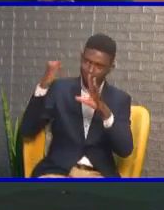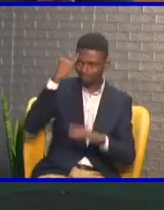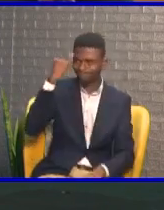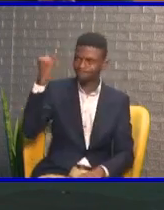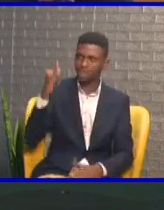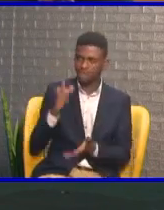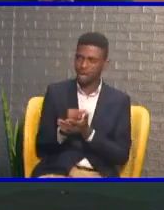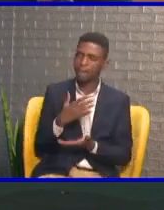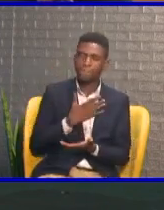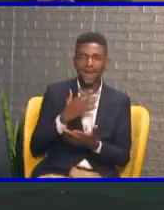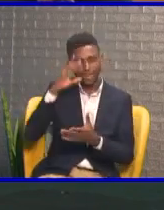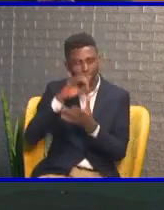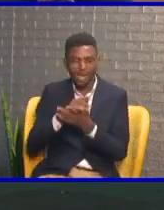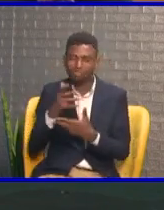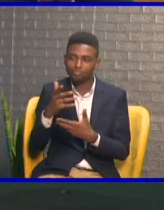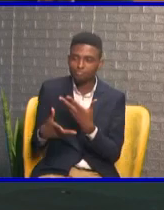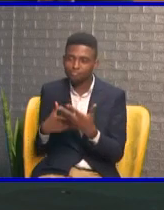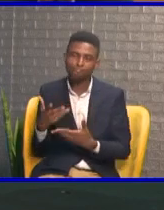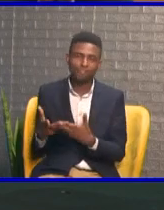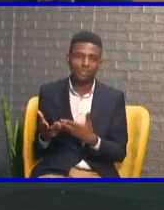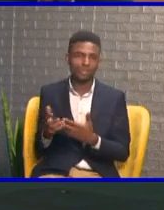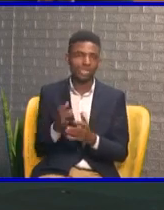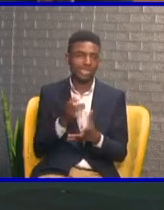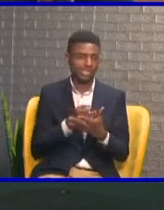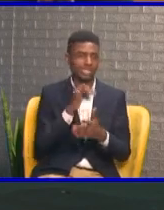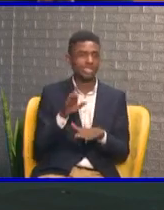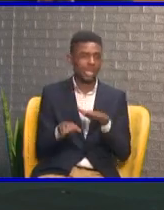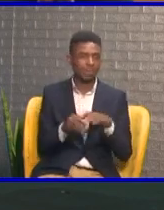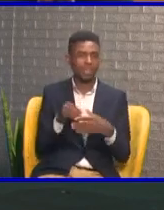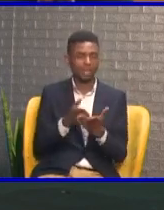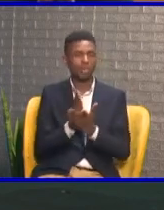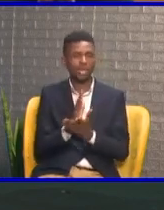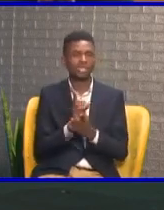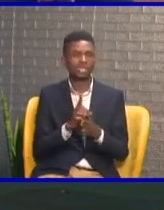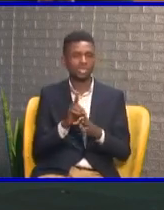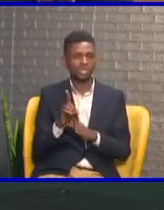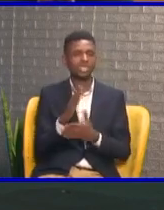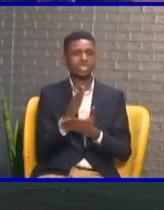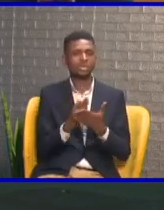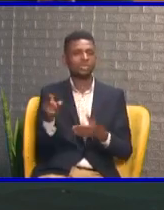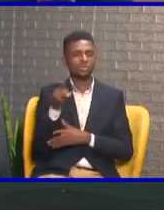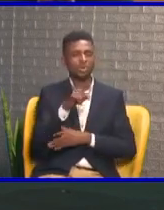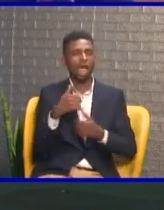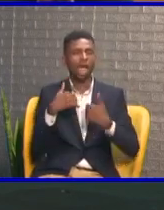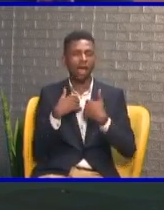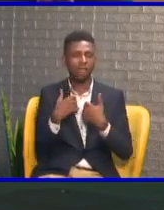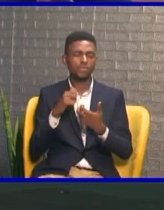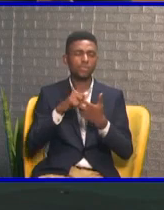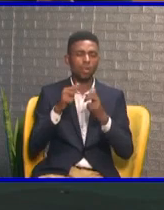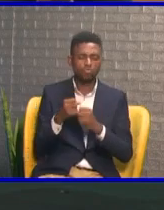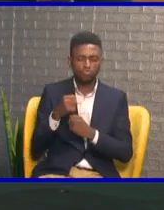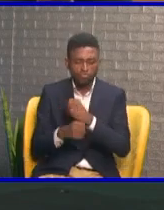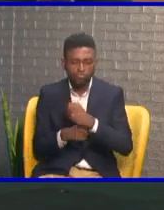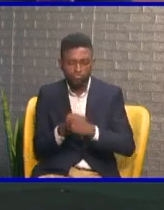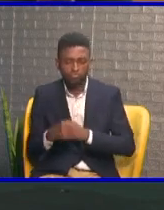God. It's a step in the right direction. Hallelujah. For those of you who are having struggles in your marriage, can you imagine a